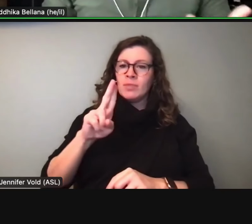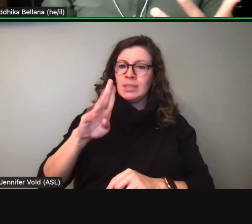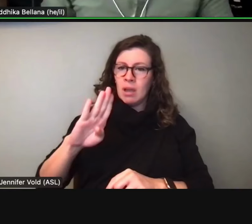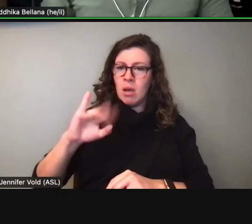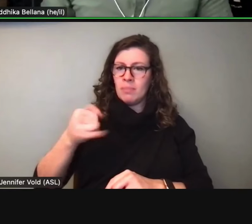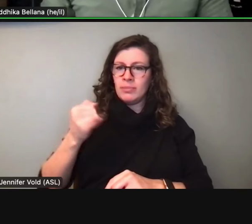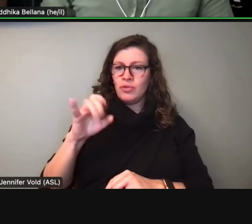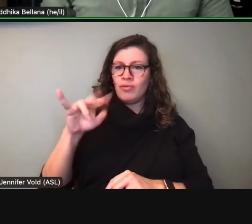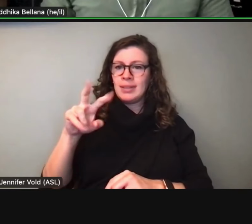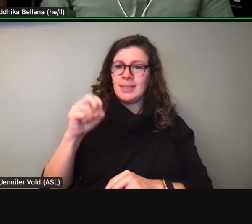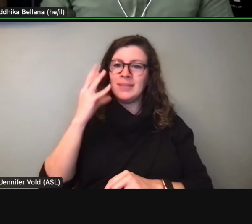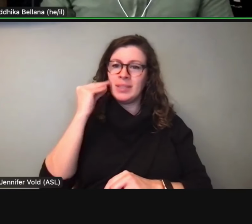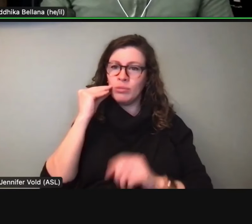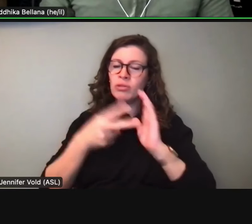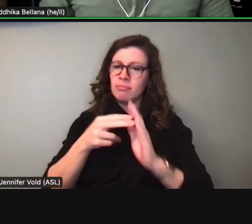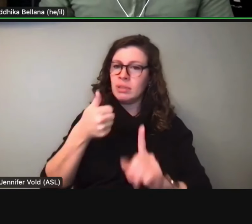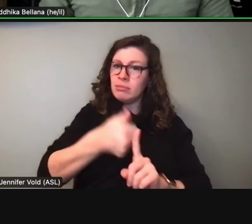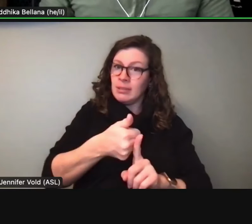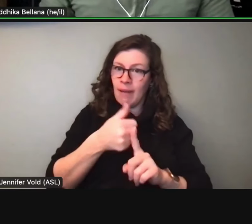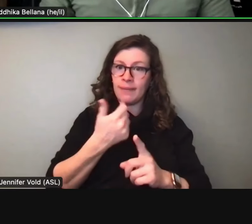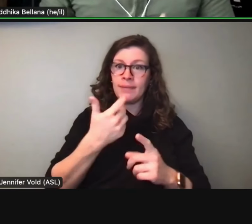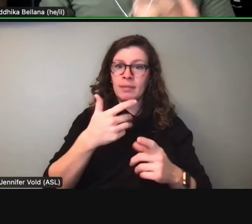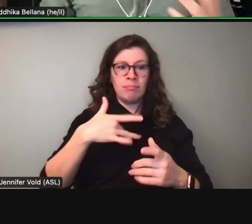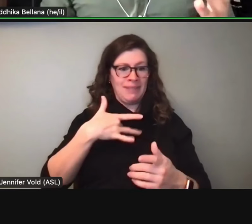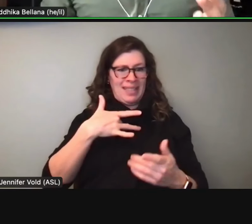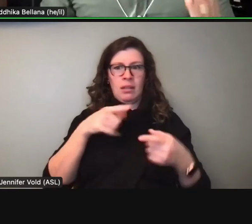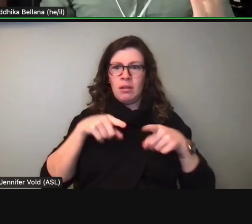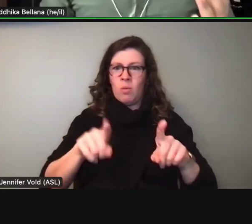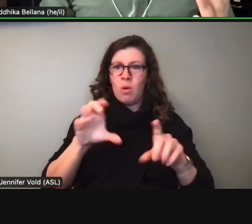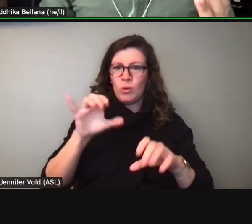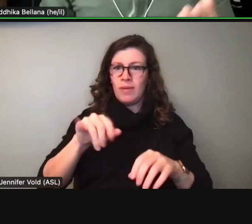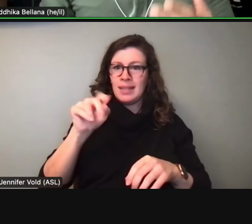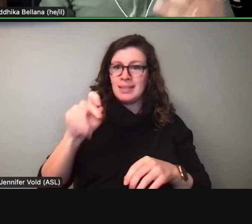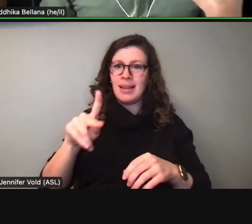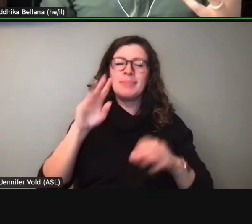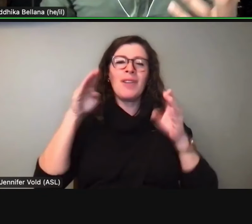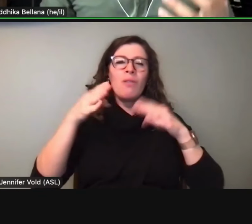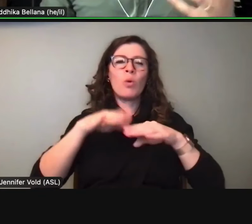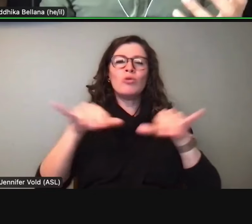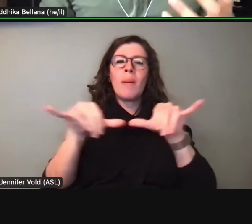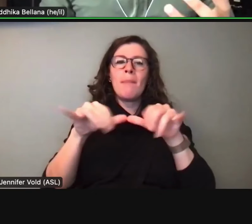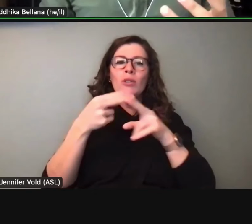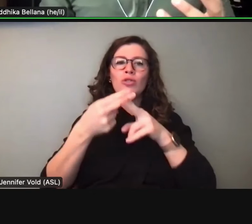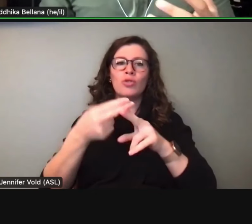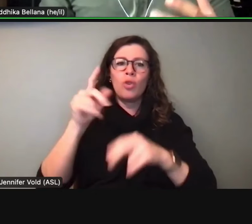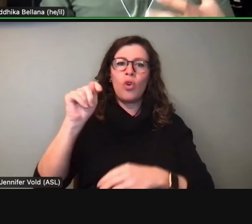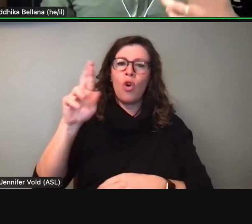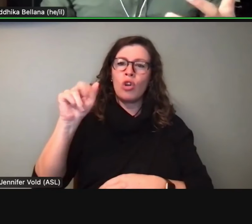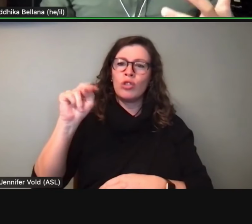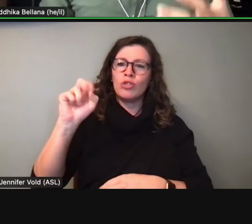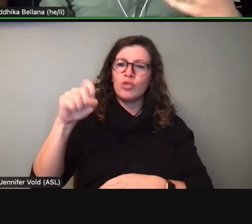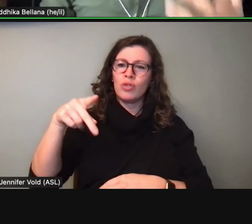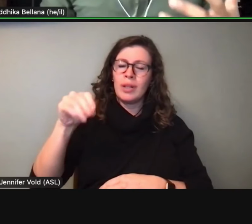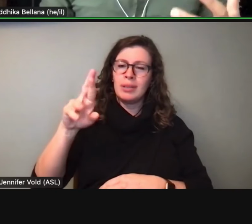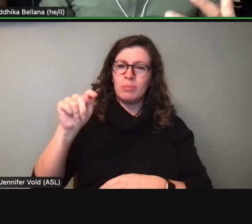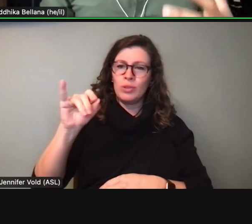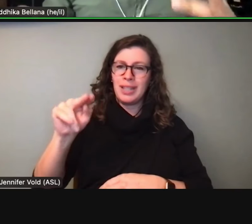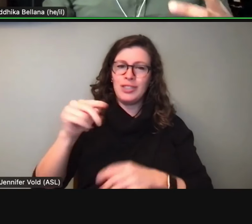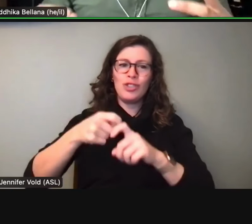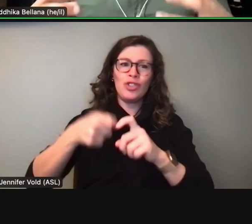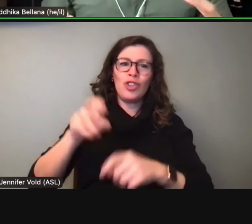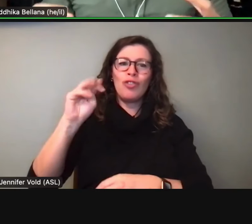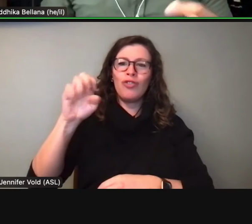participants felt when they performed this task. And I'm going to focus on this measure called transportation, which is by Melanie Green's group, and it taps into the extent to